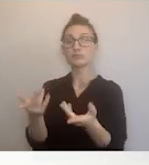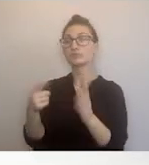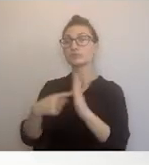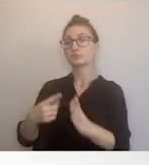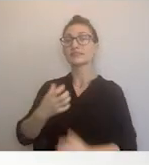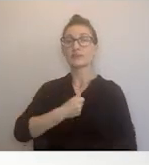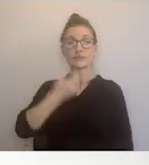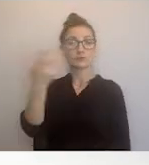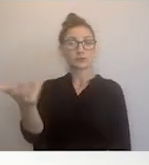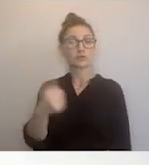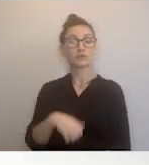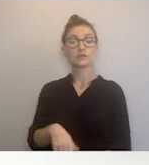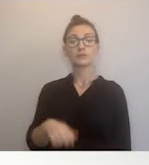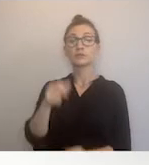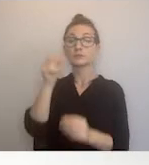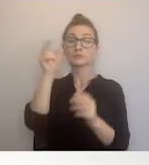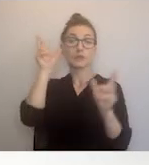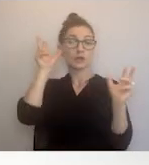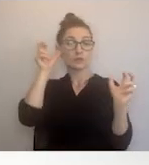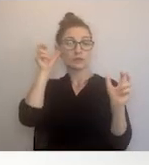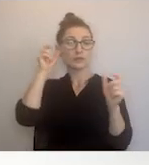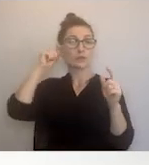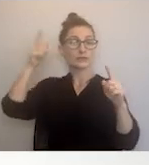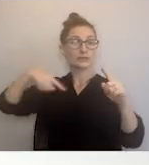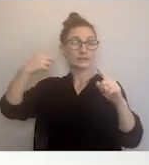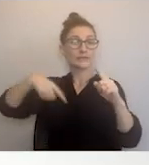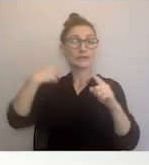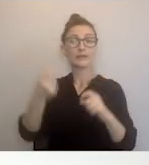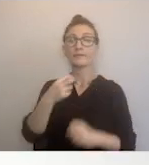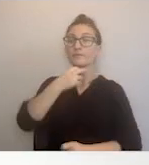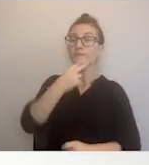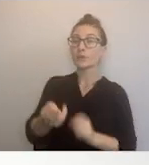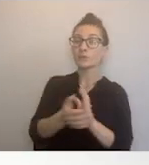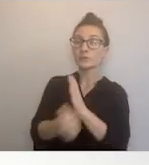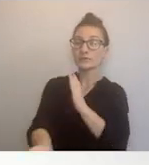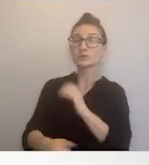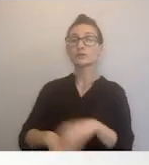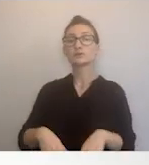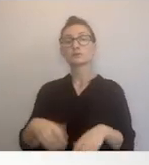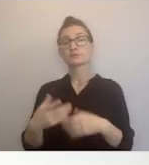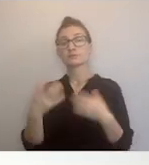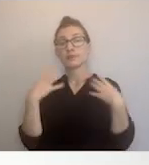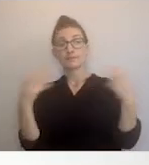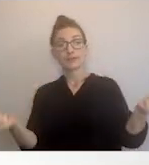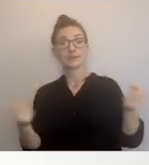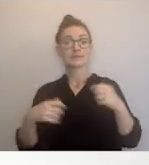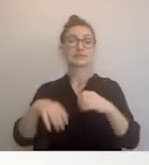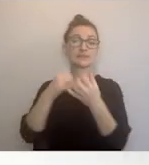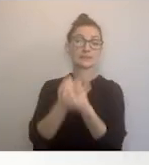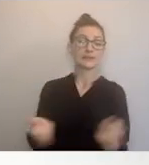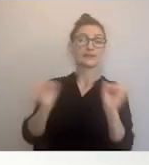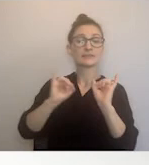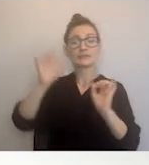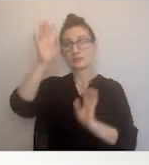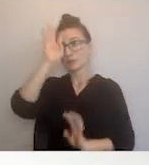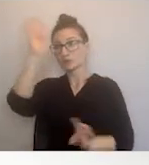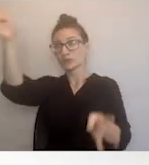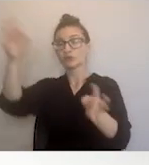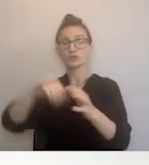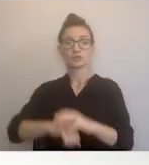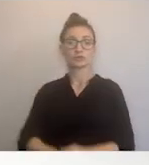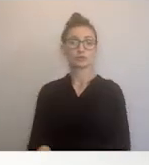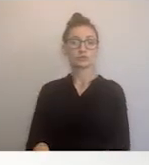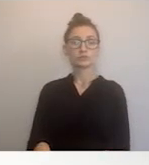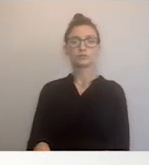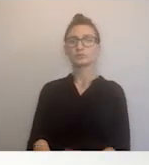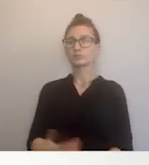So those are things like self-expression, auditory processing, verbal, nonverbal communication skills, confidence, independence, creativity, and